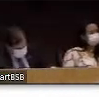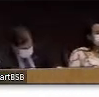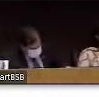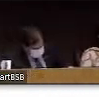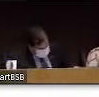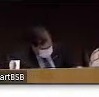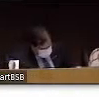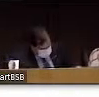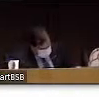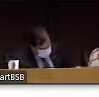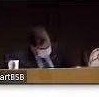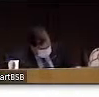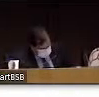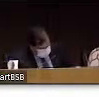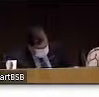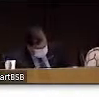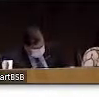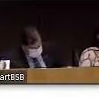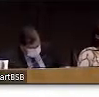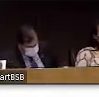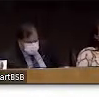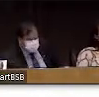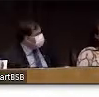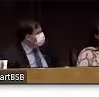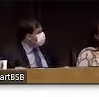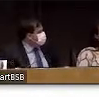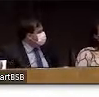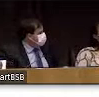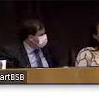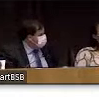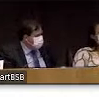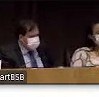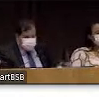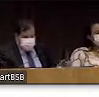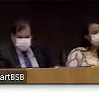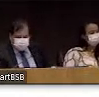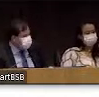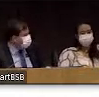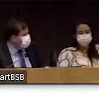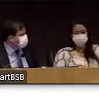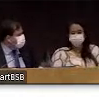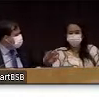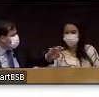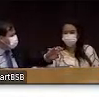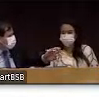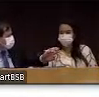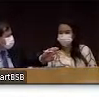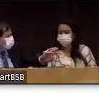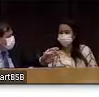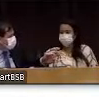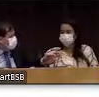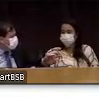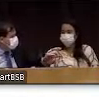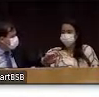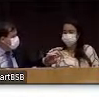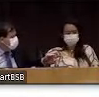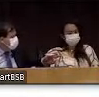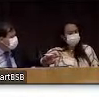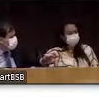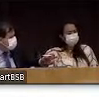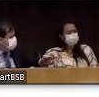like to invite Osvaldo and Ivania to talk about Piauí. Thank you so much. 20 minutes, 10 for each.